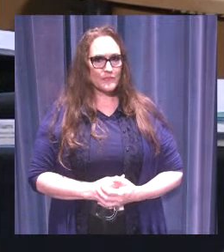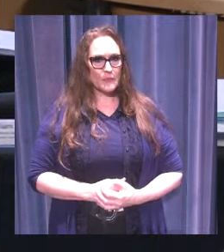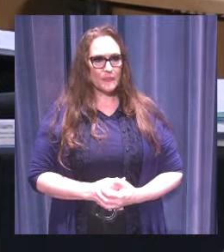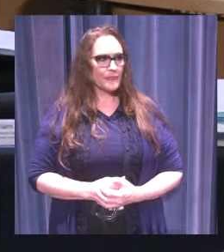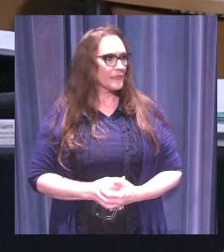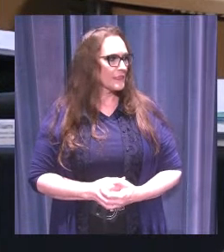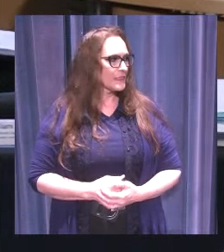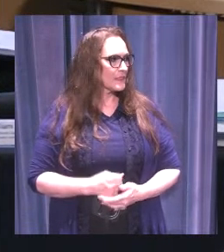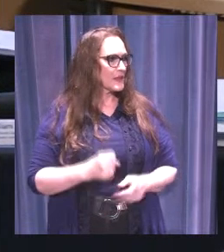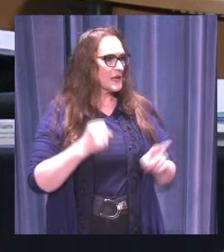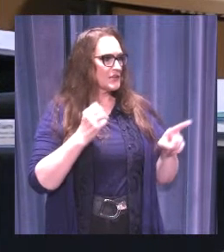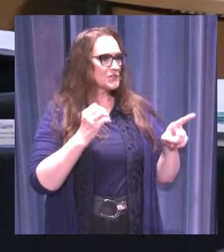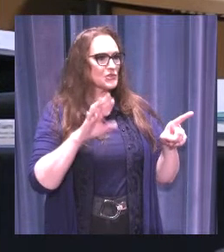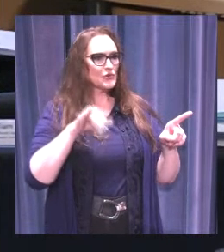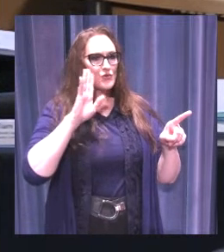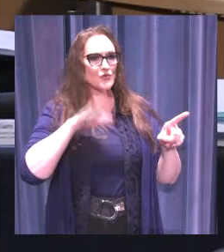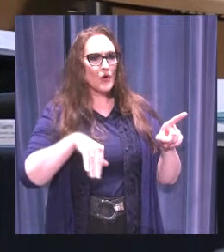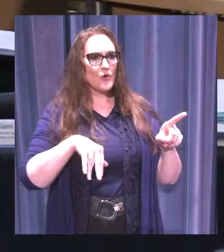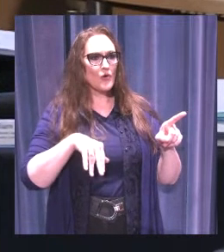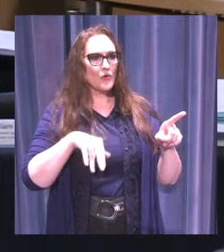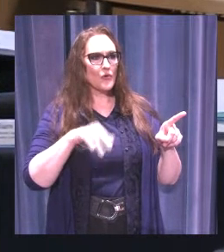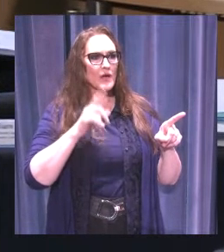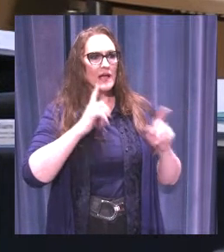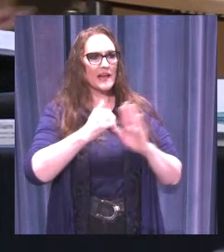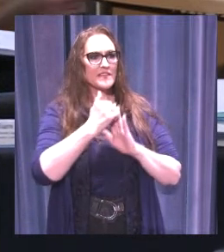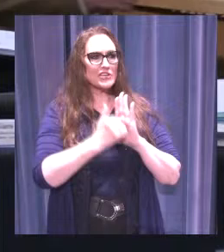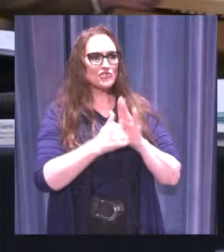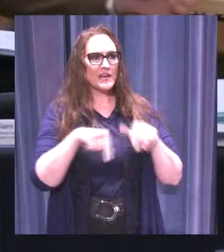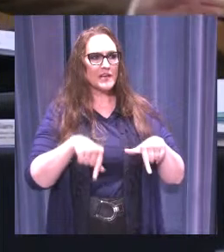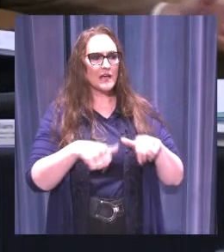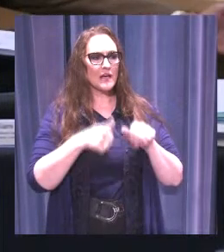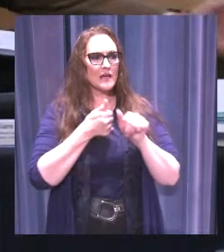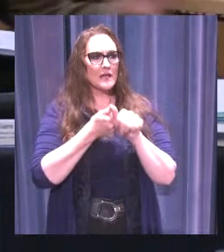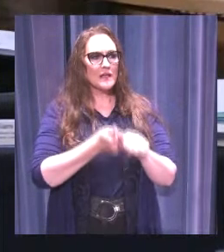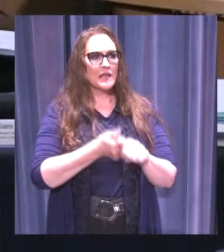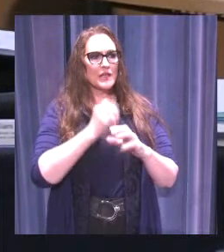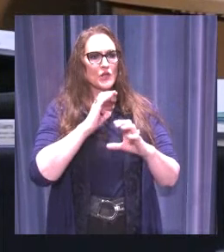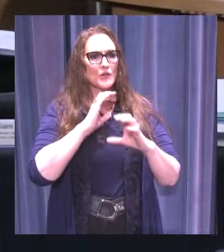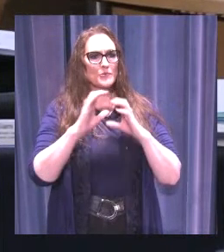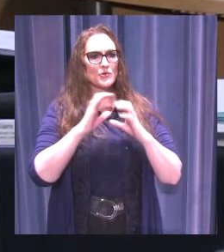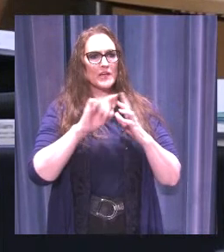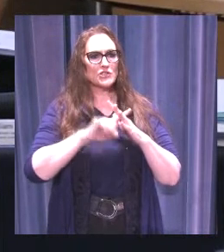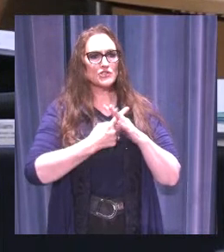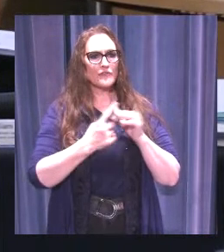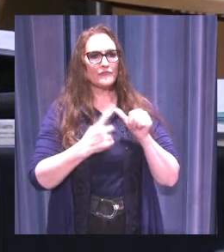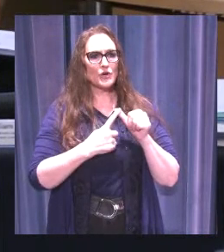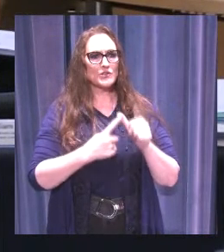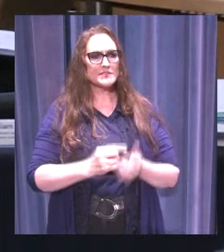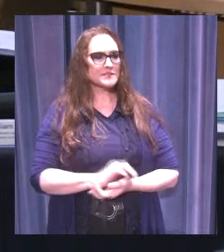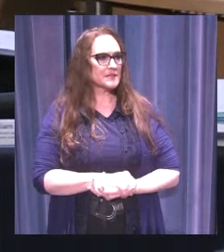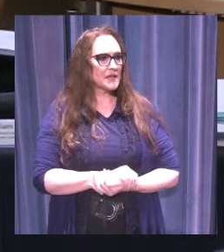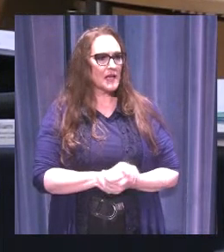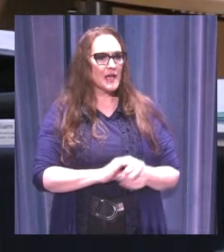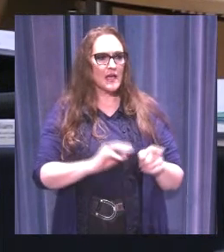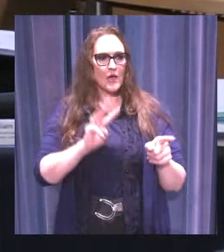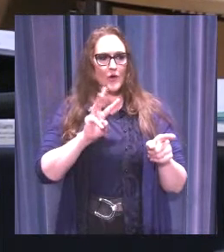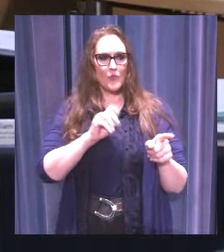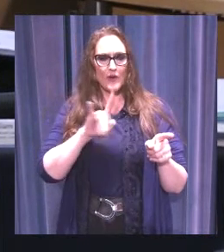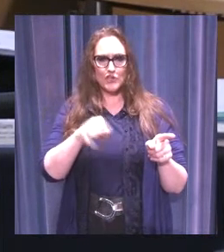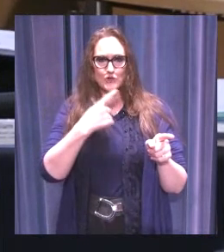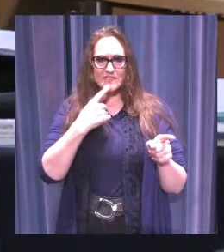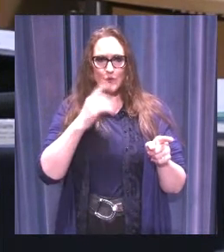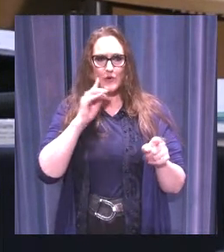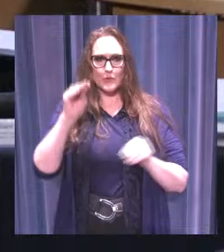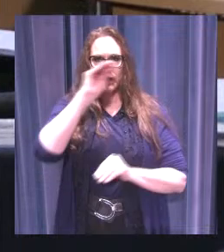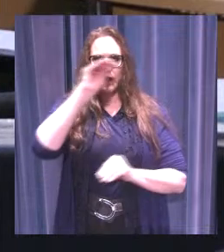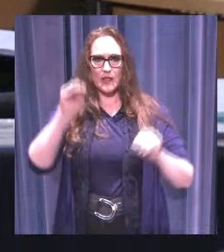Just so you're aware, if you haven't Mr. looked Chair. at an agenda, communications start first. Yes. you had said that we were going to rearrange